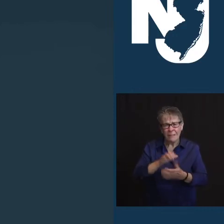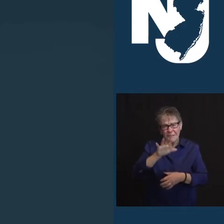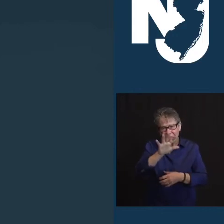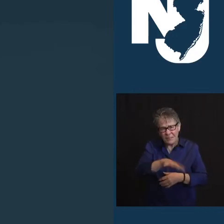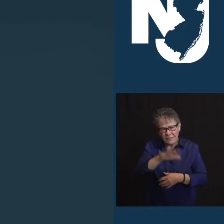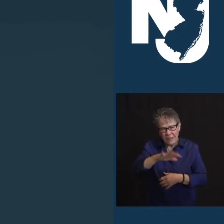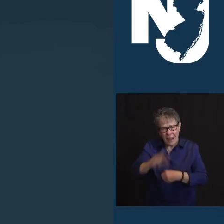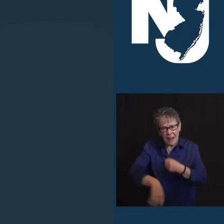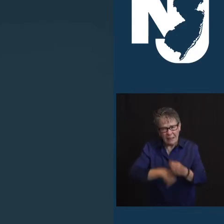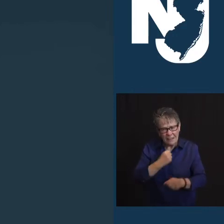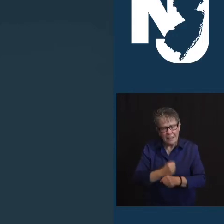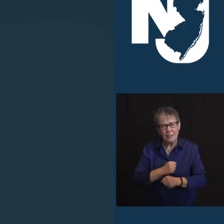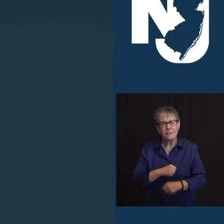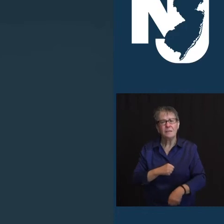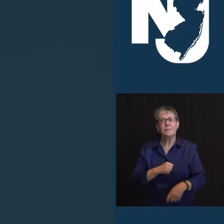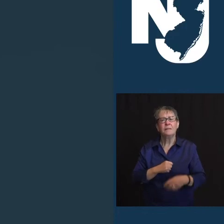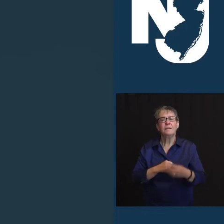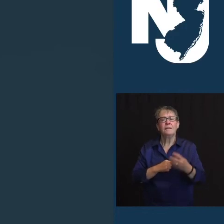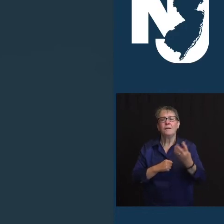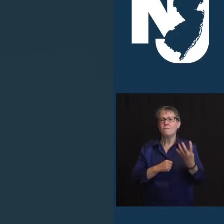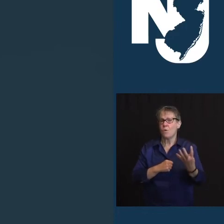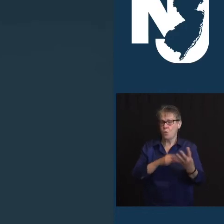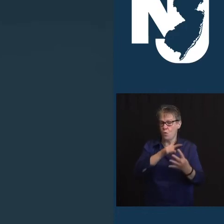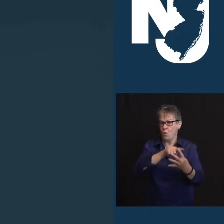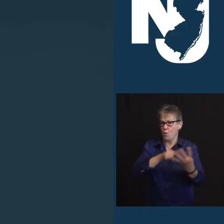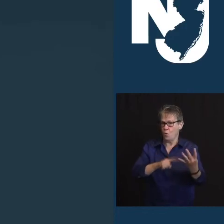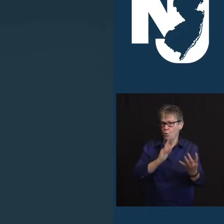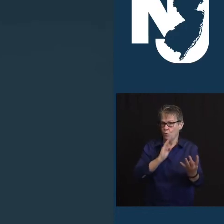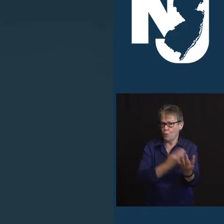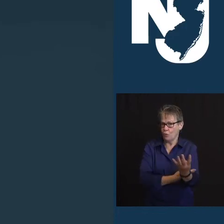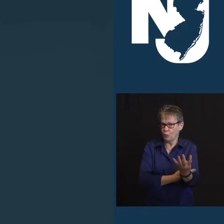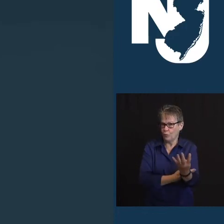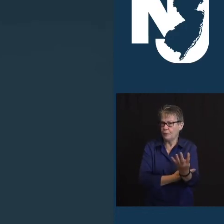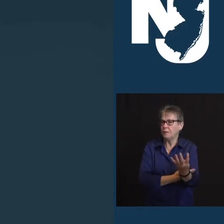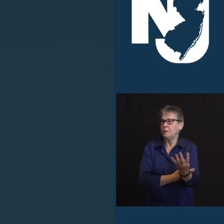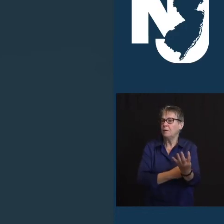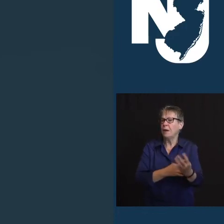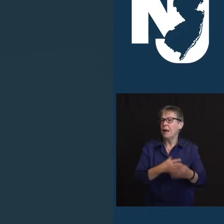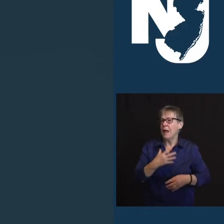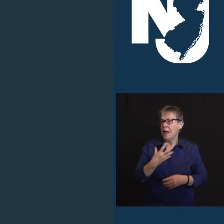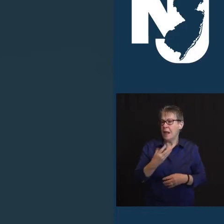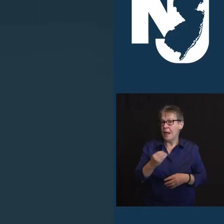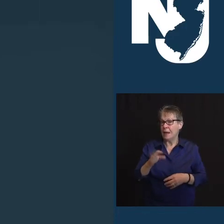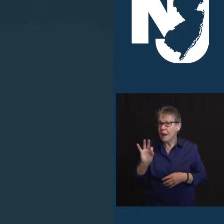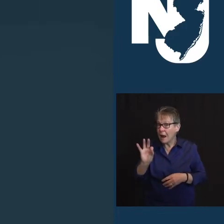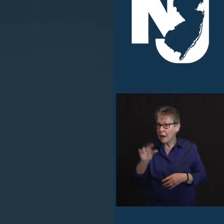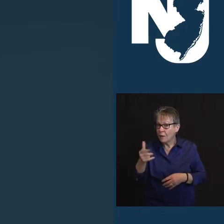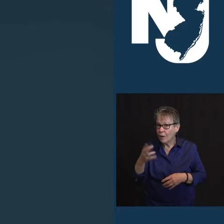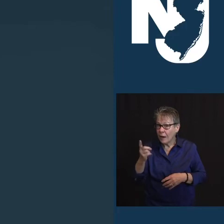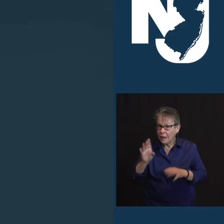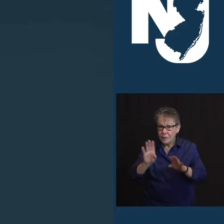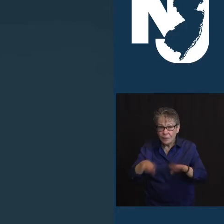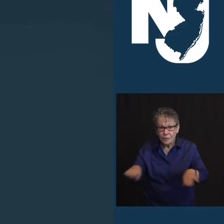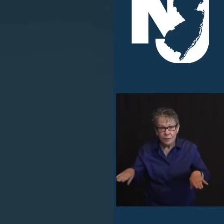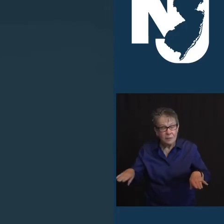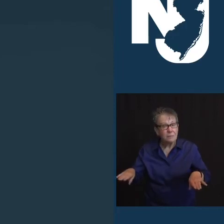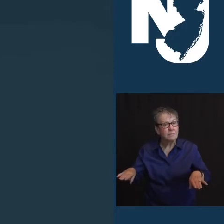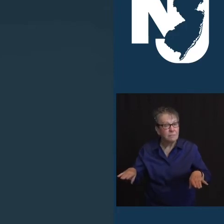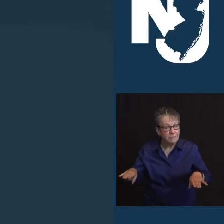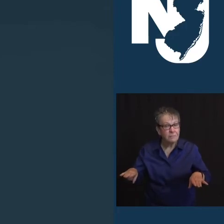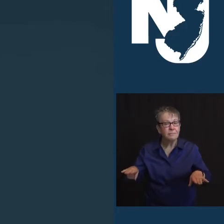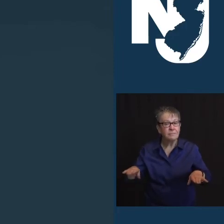Laura, Lois, and Linda, and their spouses, and his 9 grandchildren, Amber, Anthony, Ashley, Jamie, Brittany,